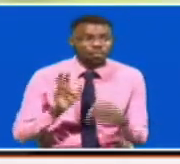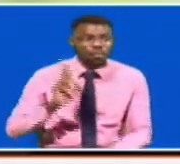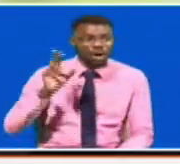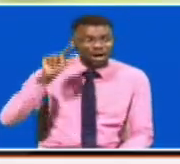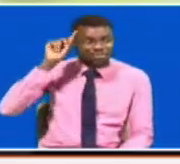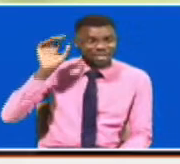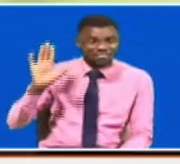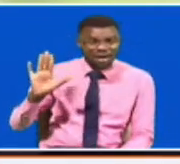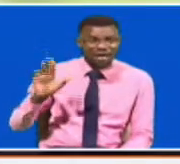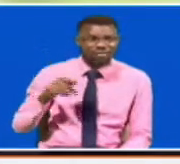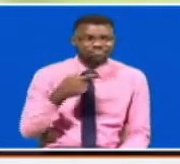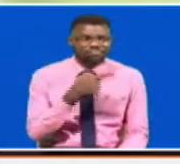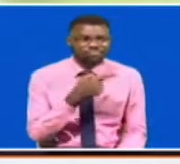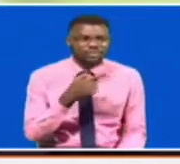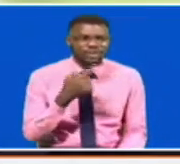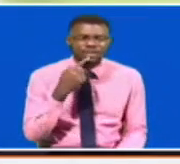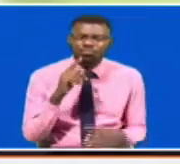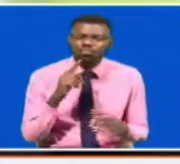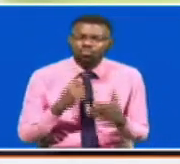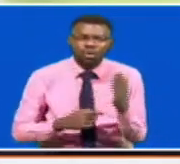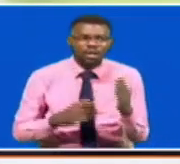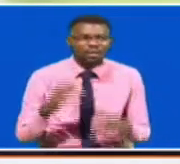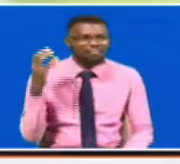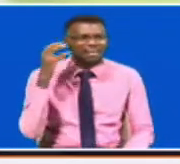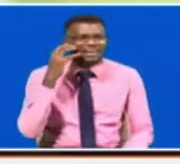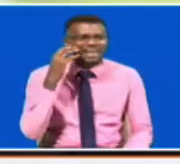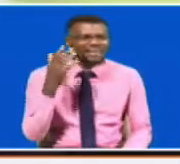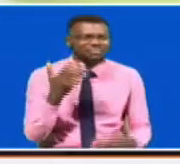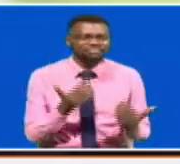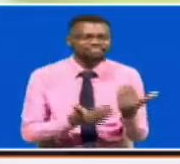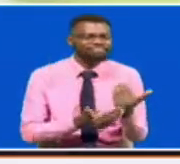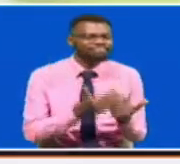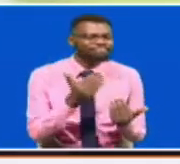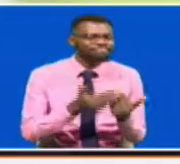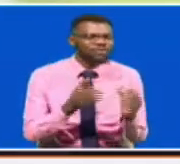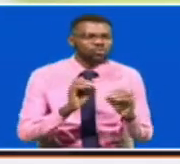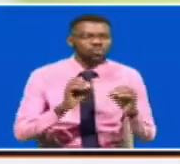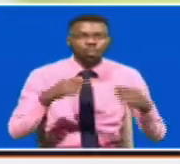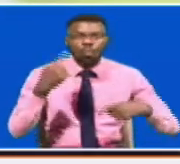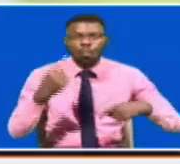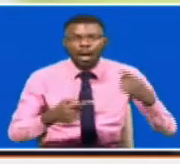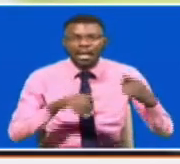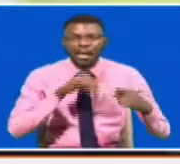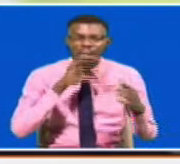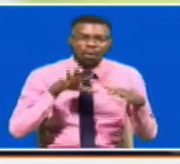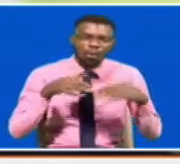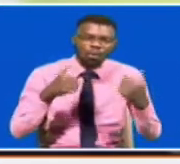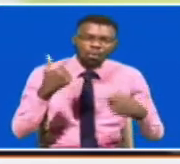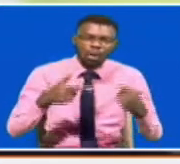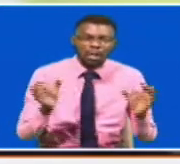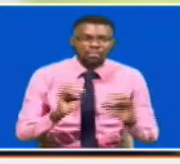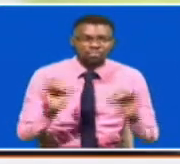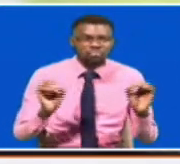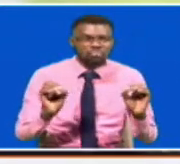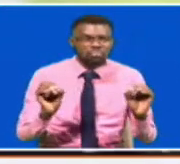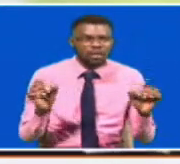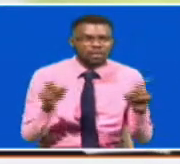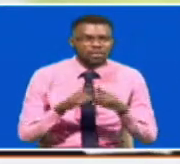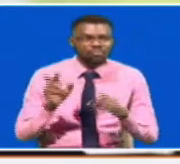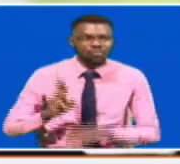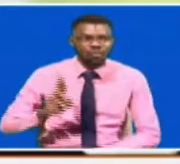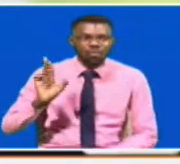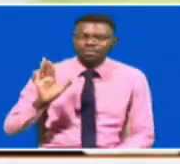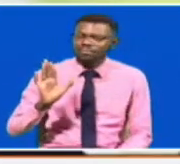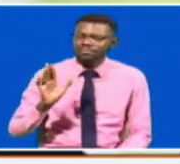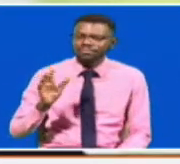government, Kanchori adds that Matiang'i cared less whether Baba won or lost. It had become clear to most of Uhuru